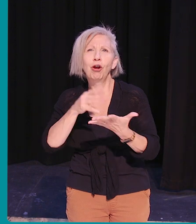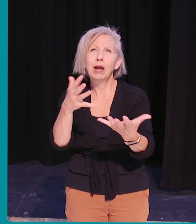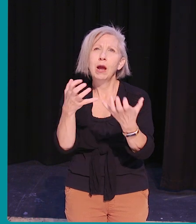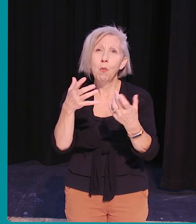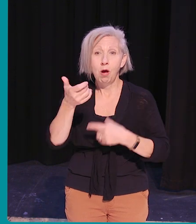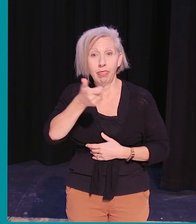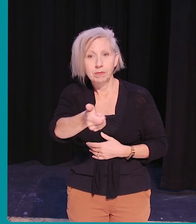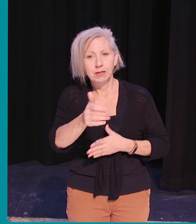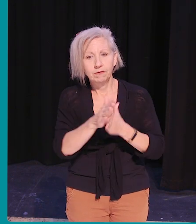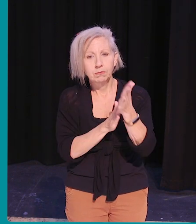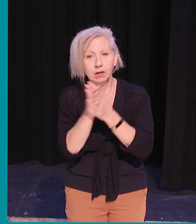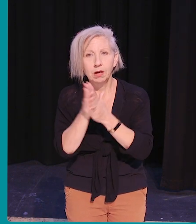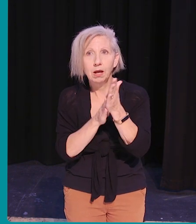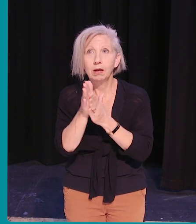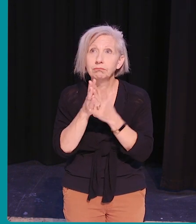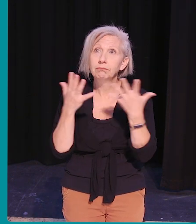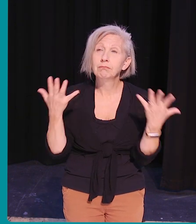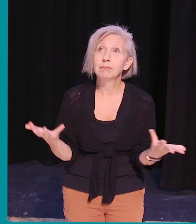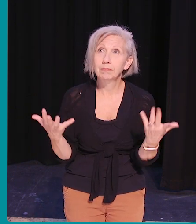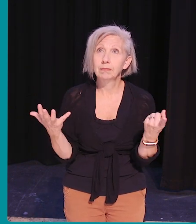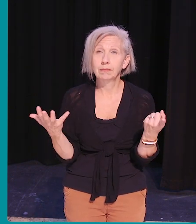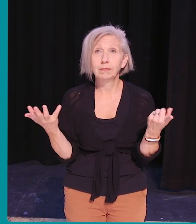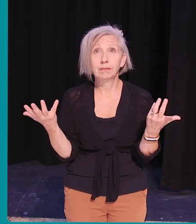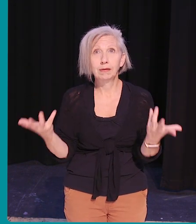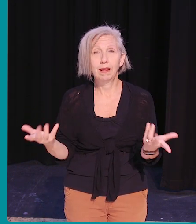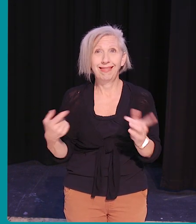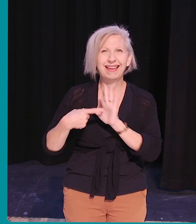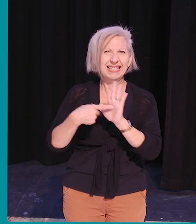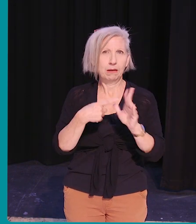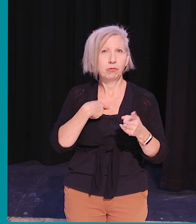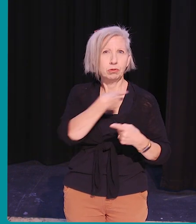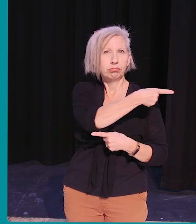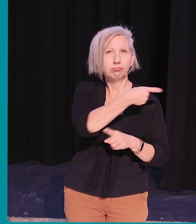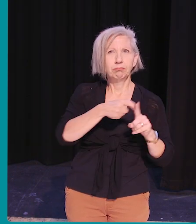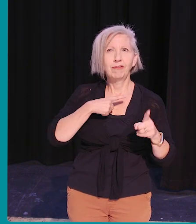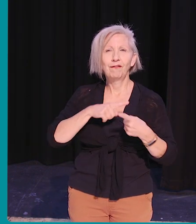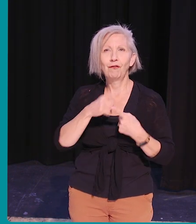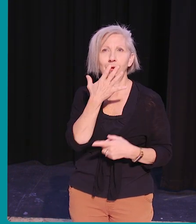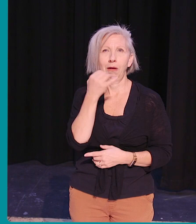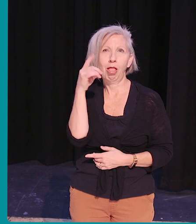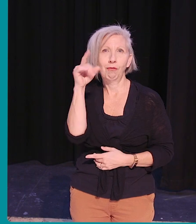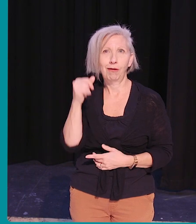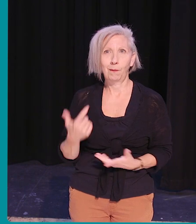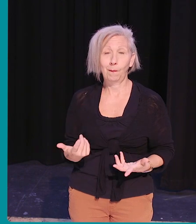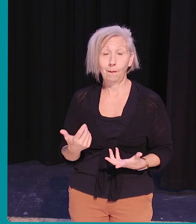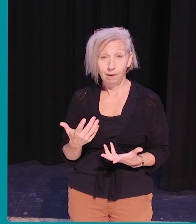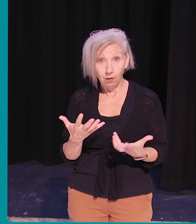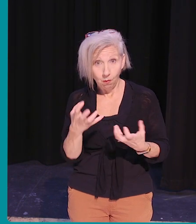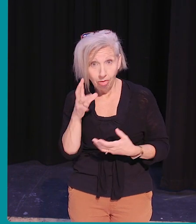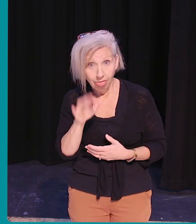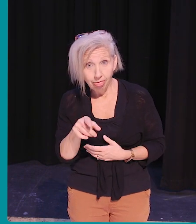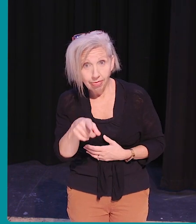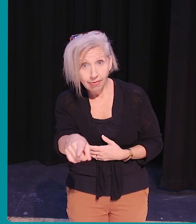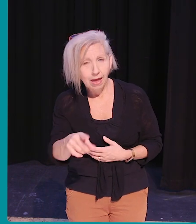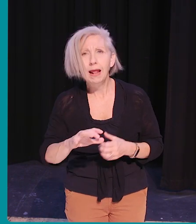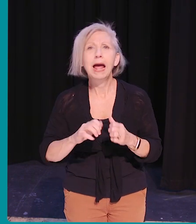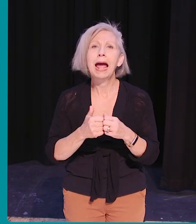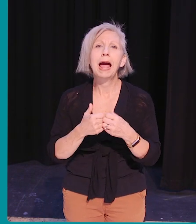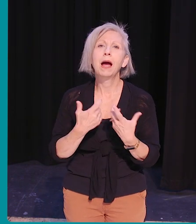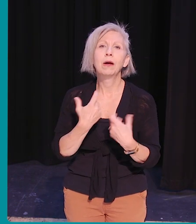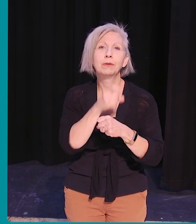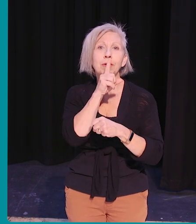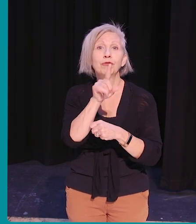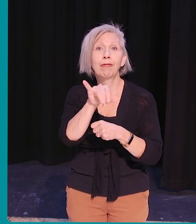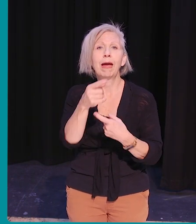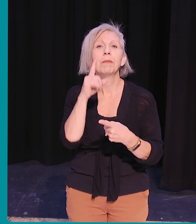world, like the examples I showed you from Colorado? And if we want that, then how do we make sure that happens for every